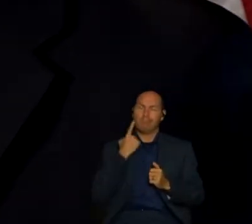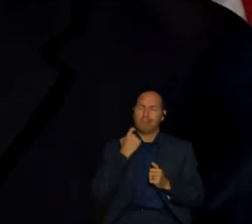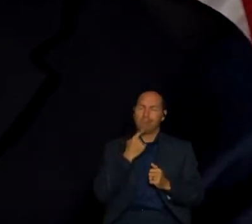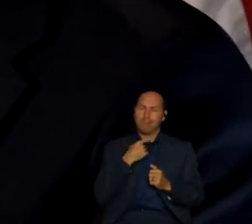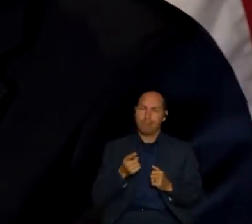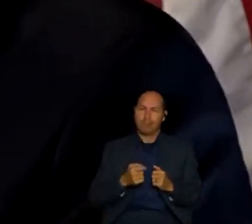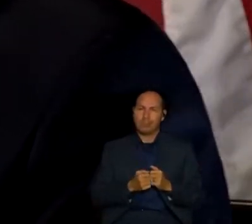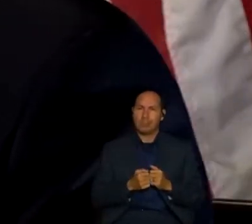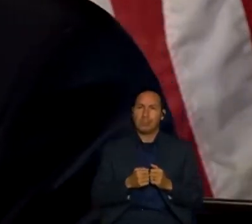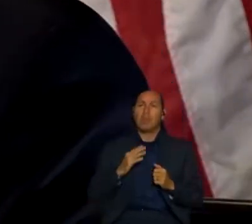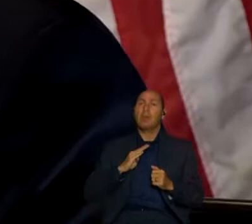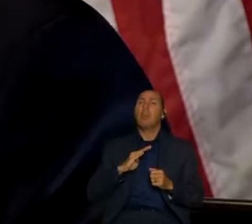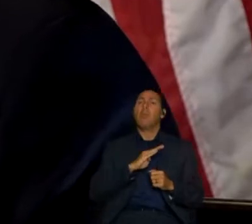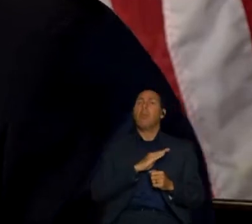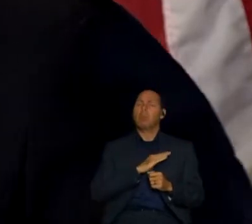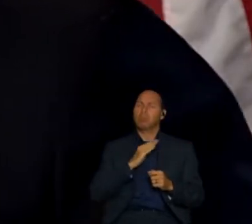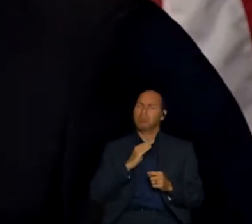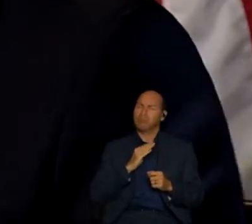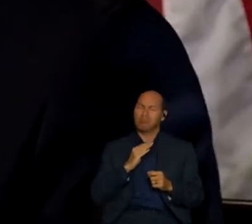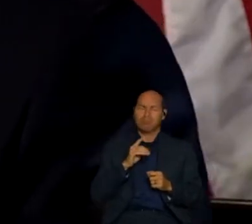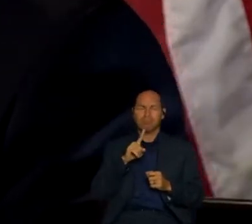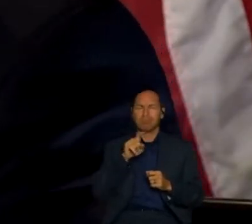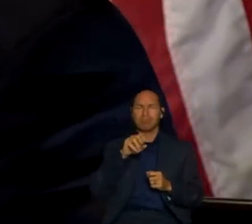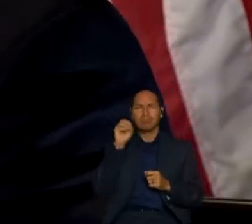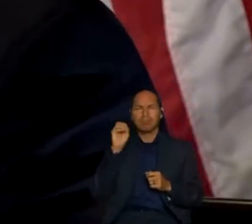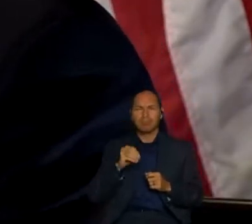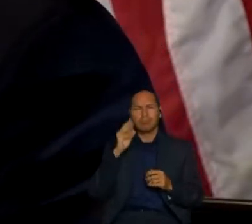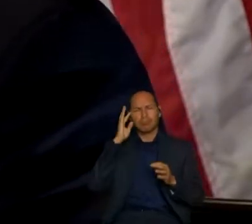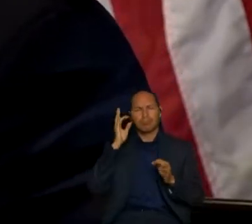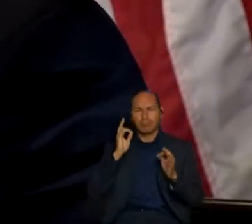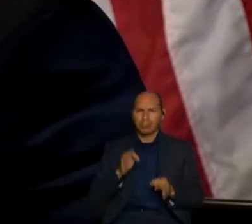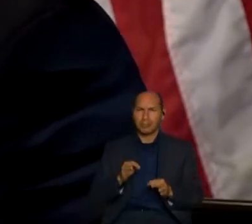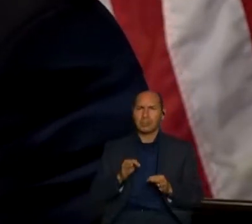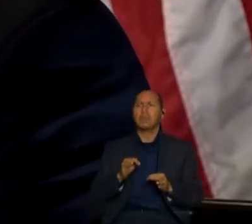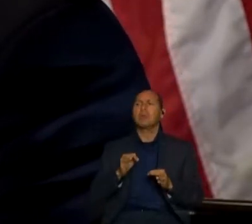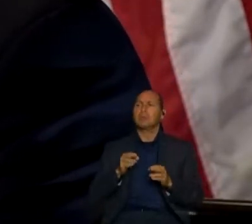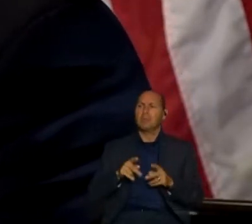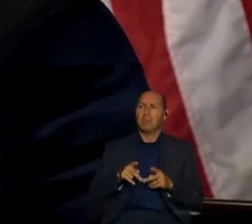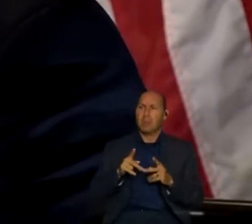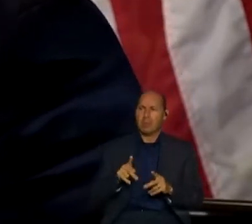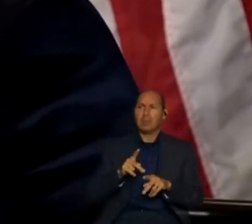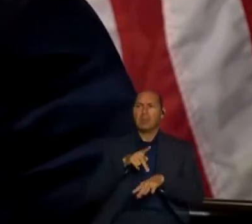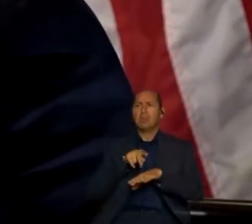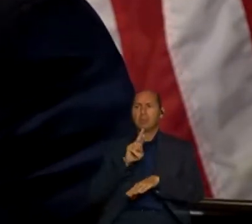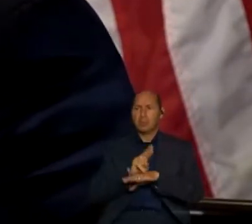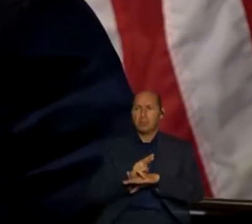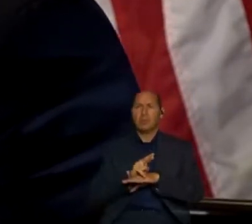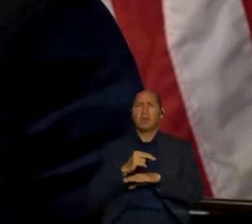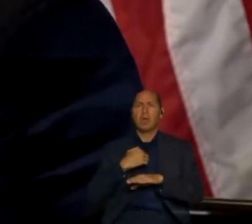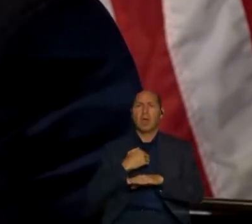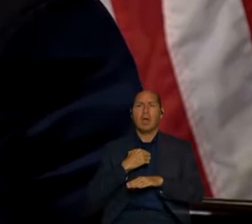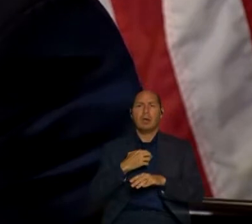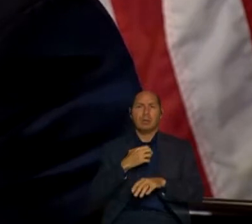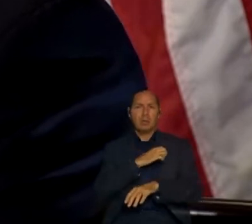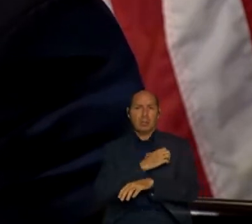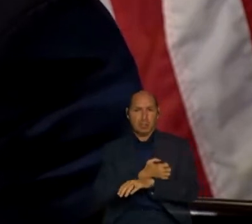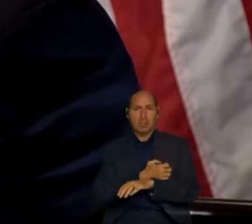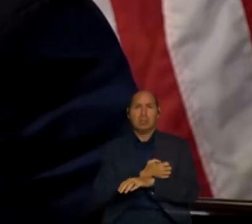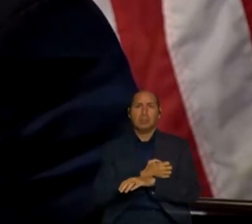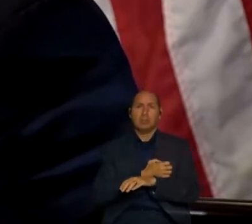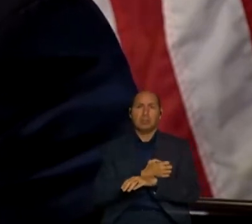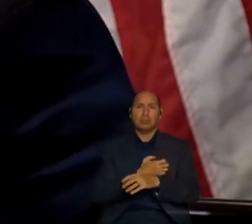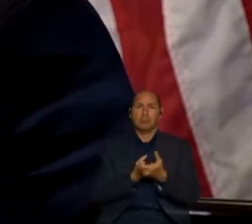is fully committed to assuring that Puerto Rico has reliable and affordable electricity. Cost of any